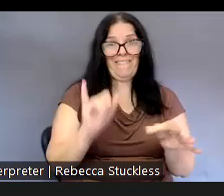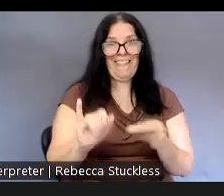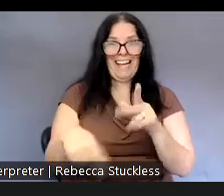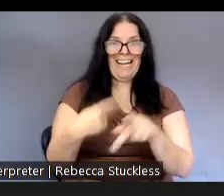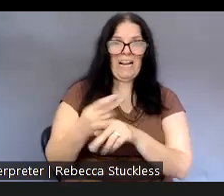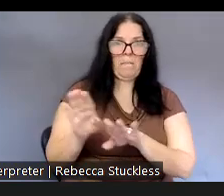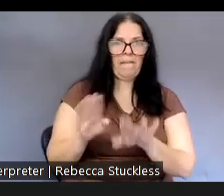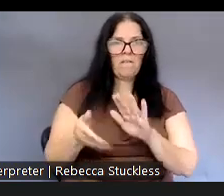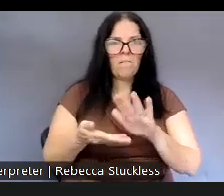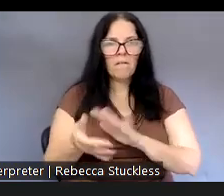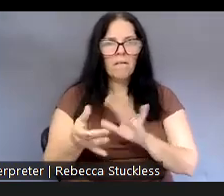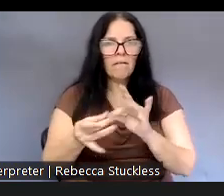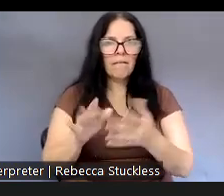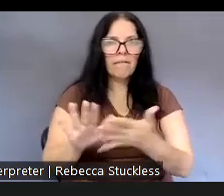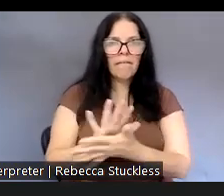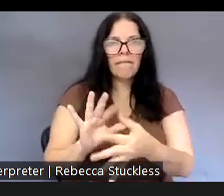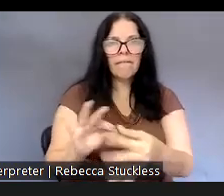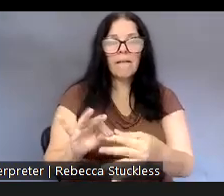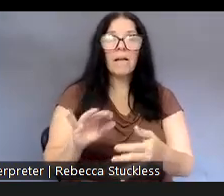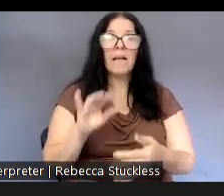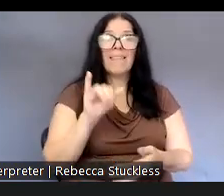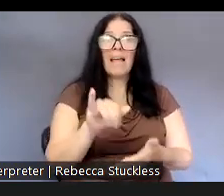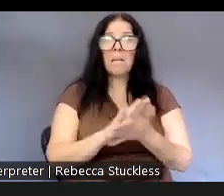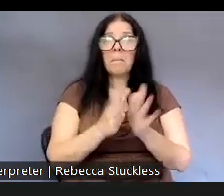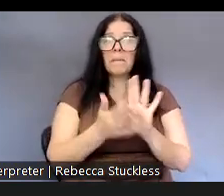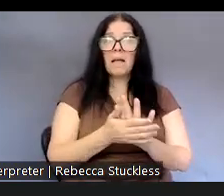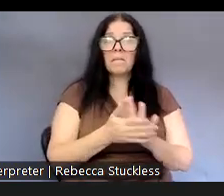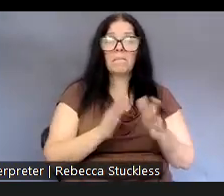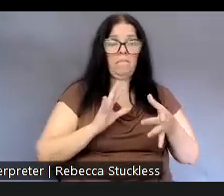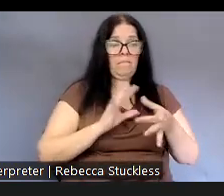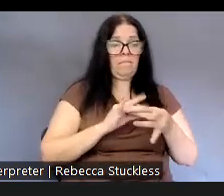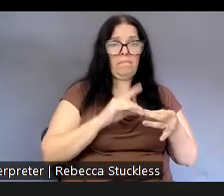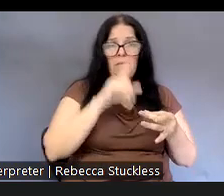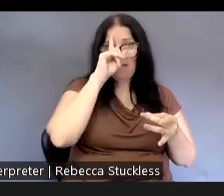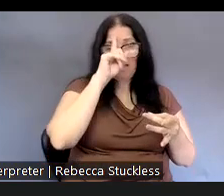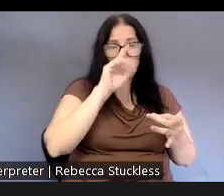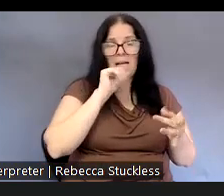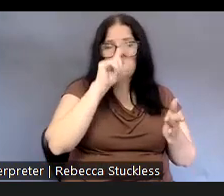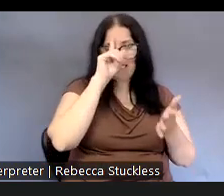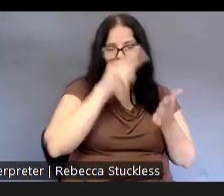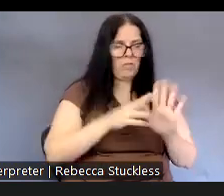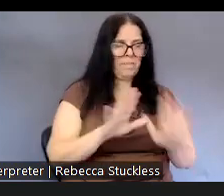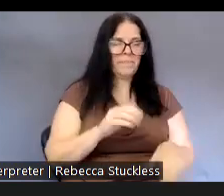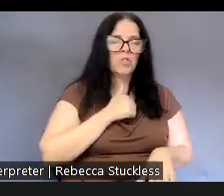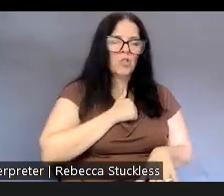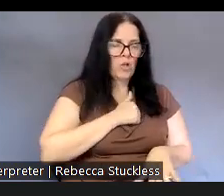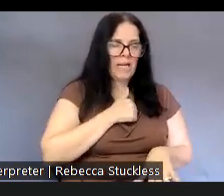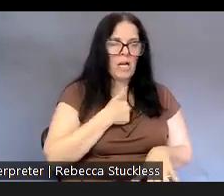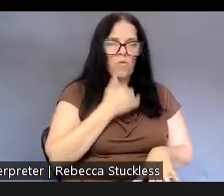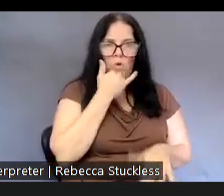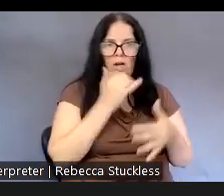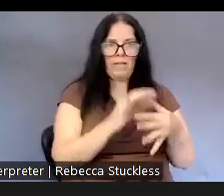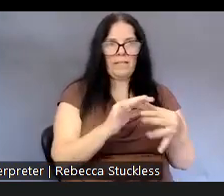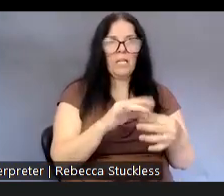it includes unintentional slights. I'm sorry, let me restate that. Su's